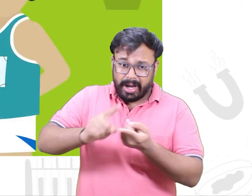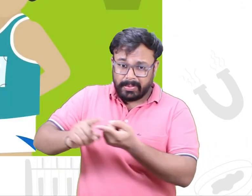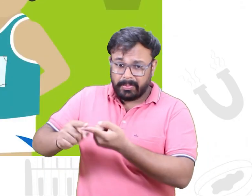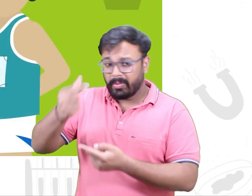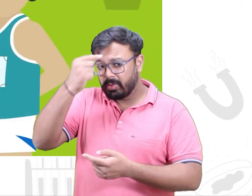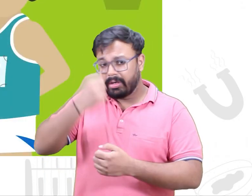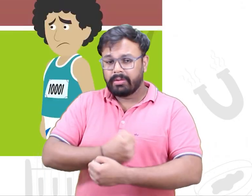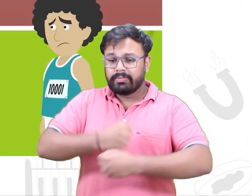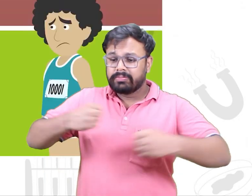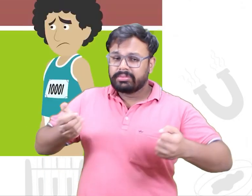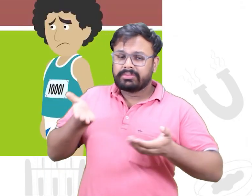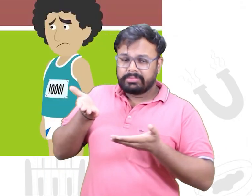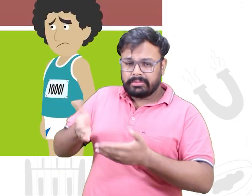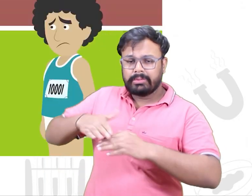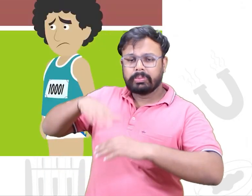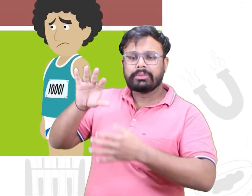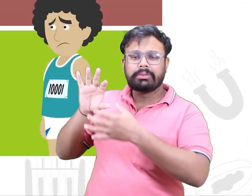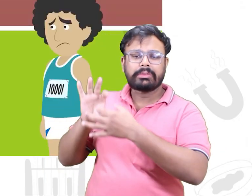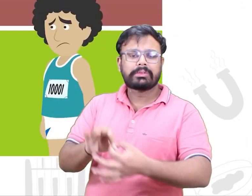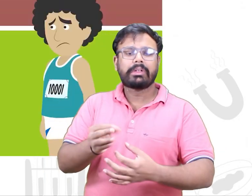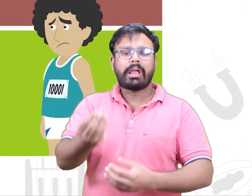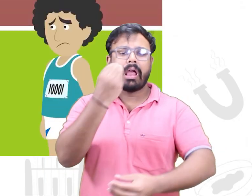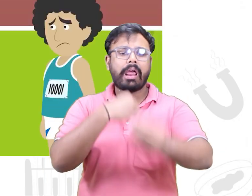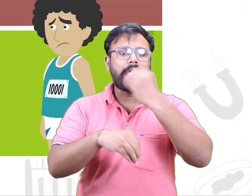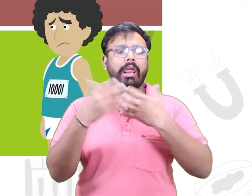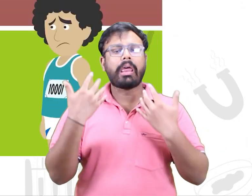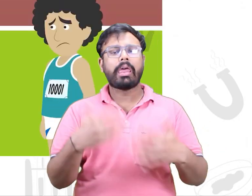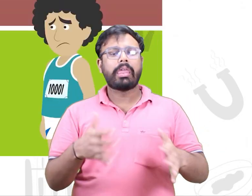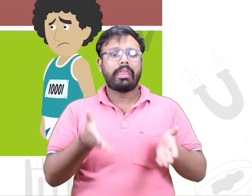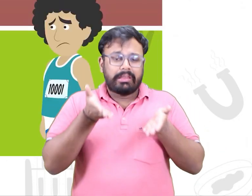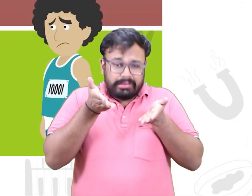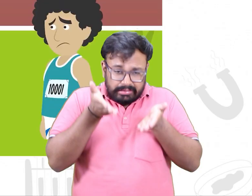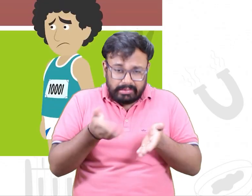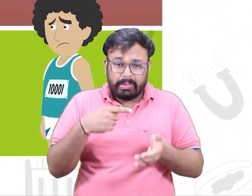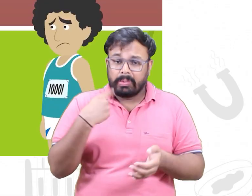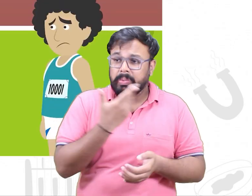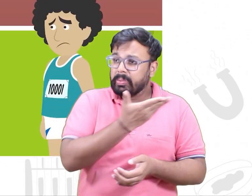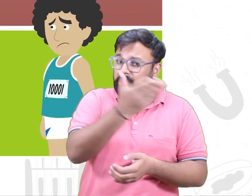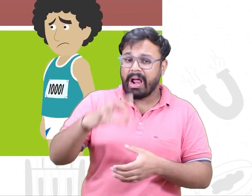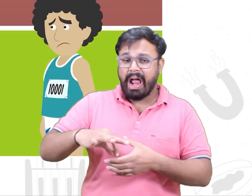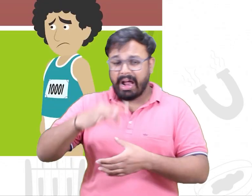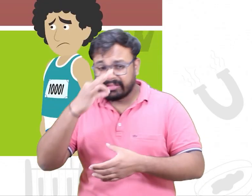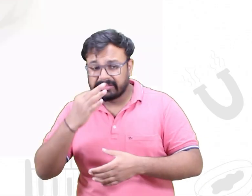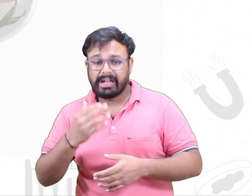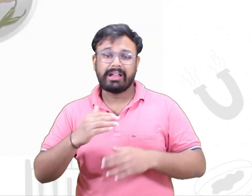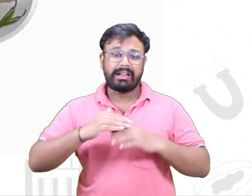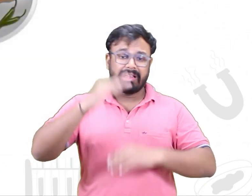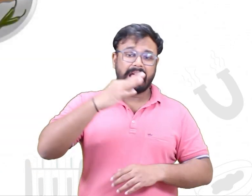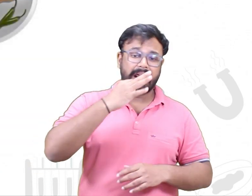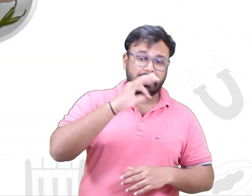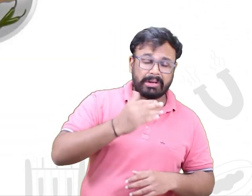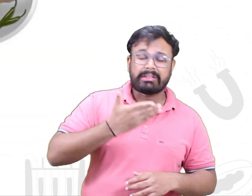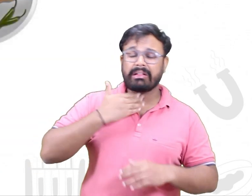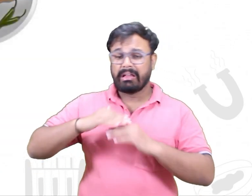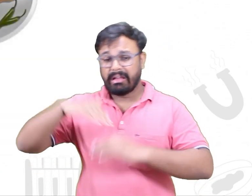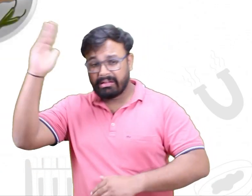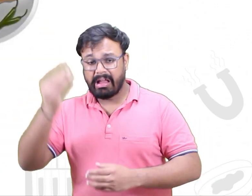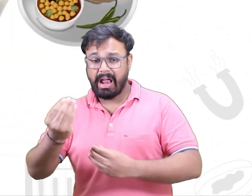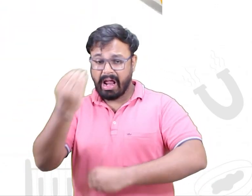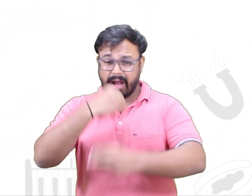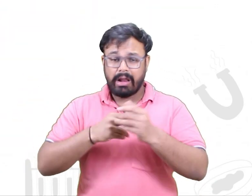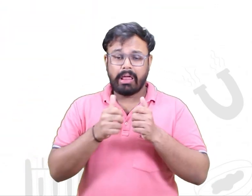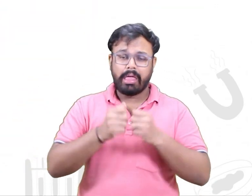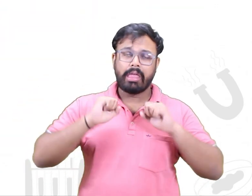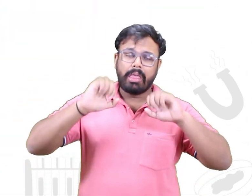3% would be suffering from high cholesterol. Children who suffer from obesity are more susceptible to these diseases. Children who eat